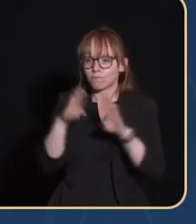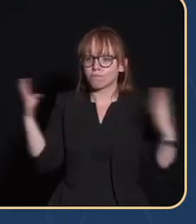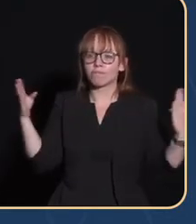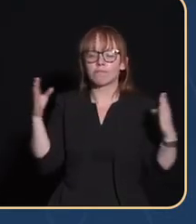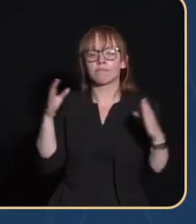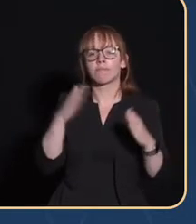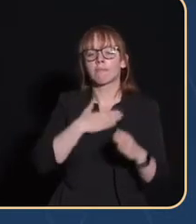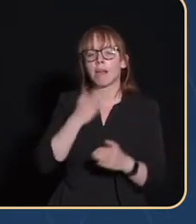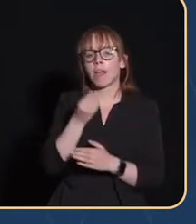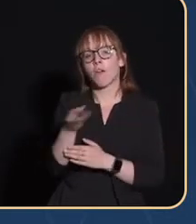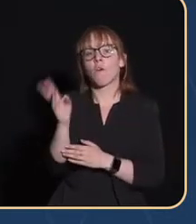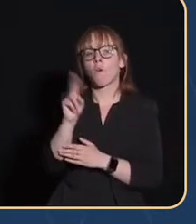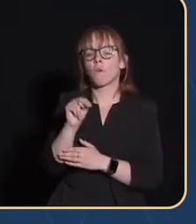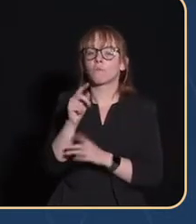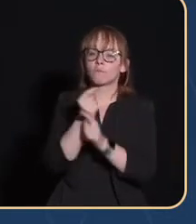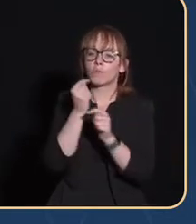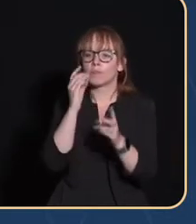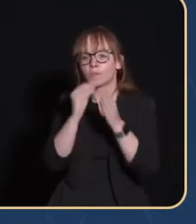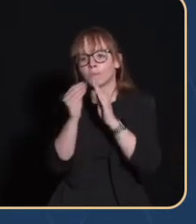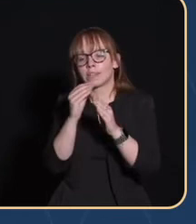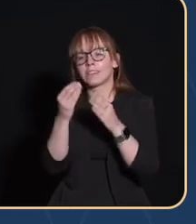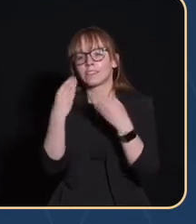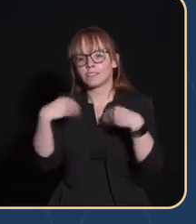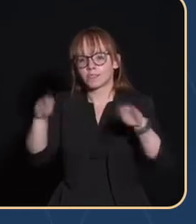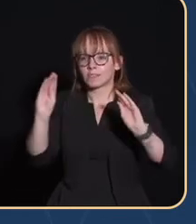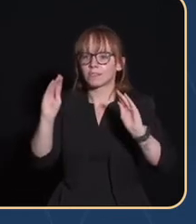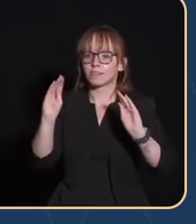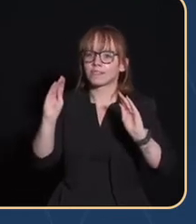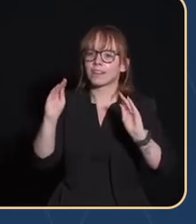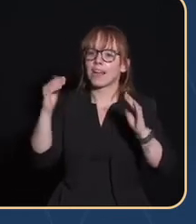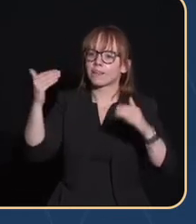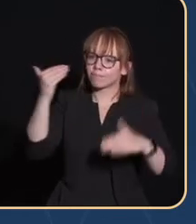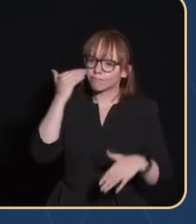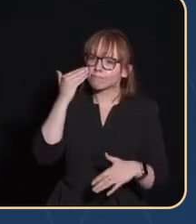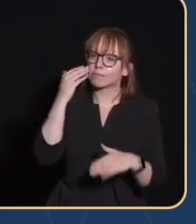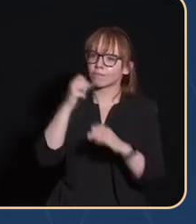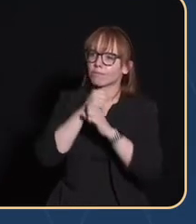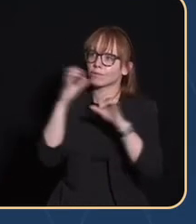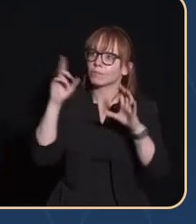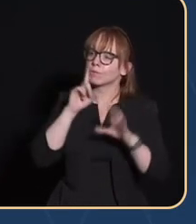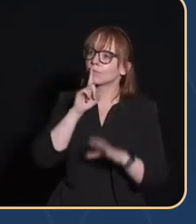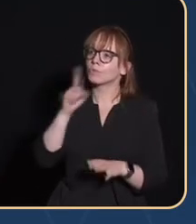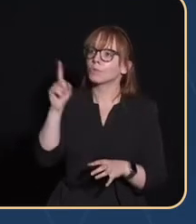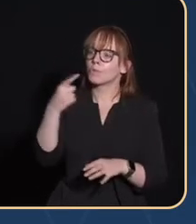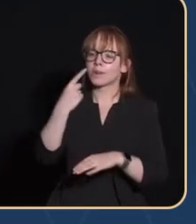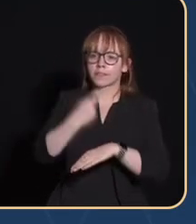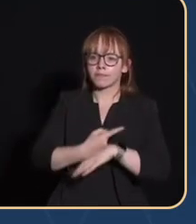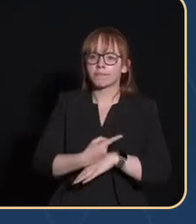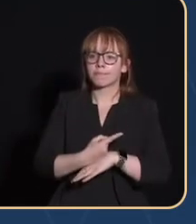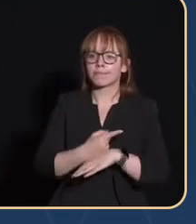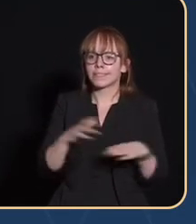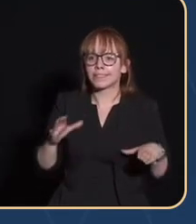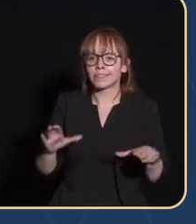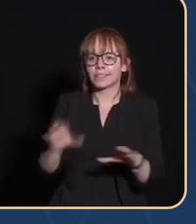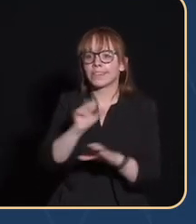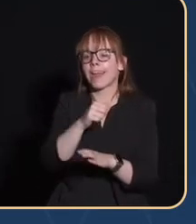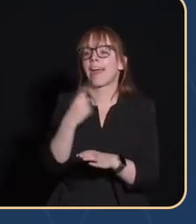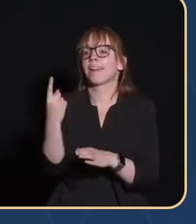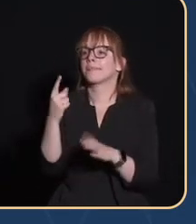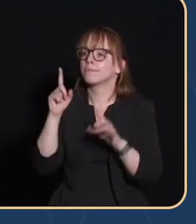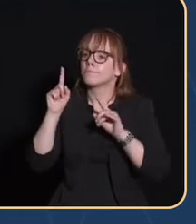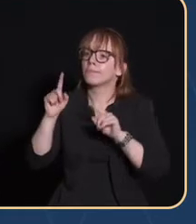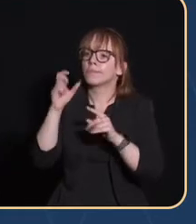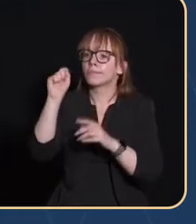of the skills I learned at St. Paul College and my hard work, I know I can make this dream come true. I would encourage anyone to attend St.